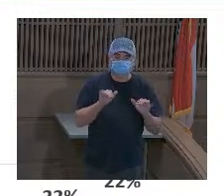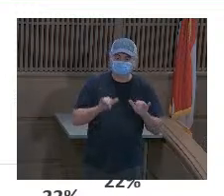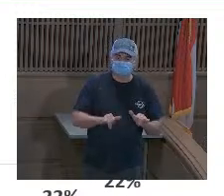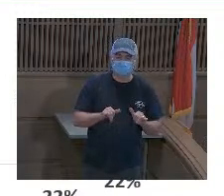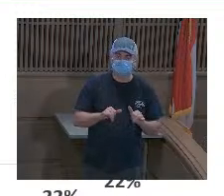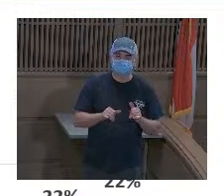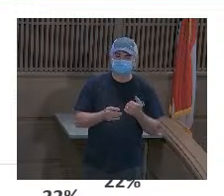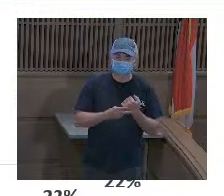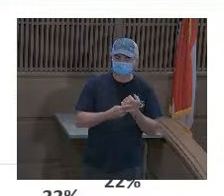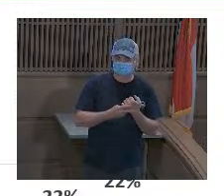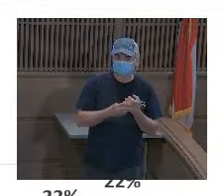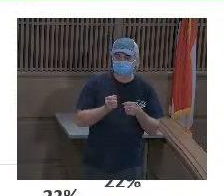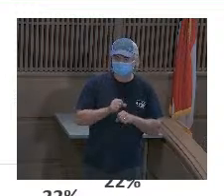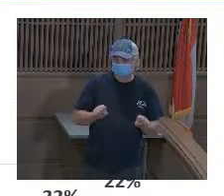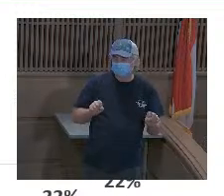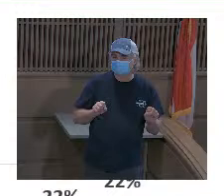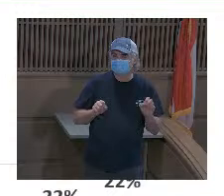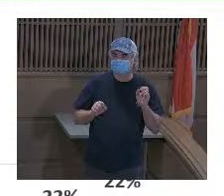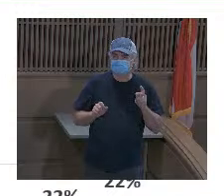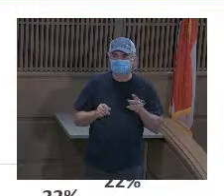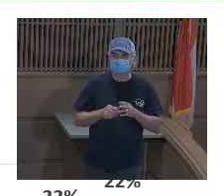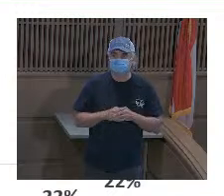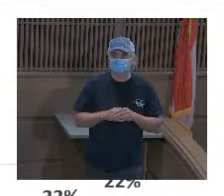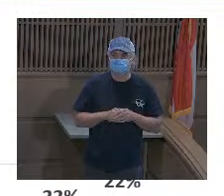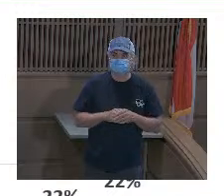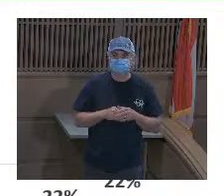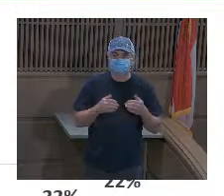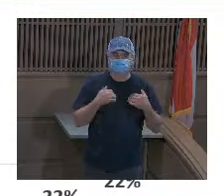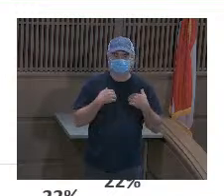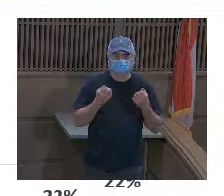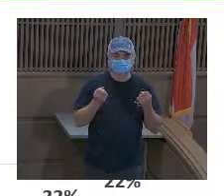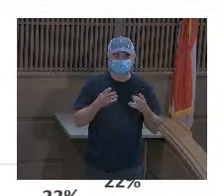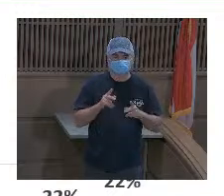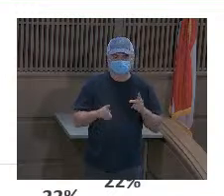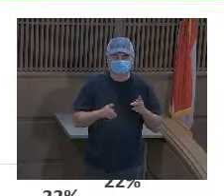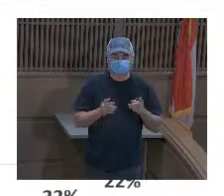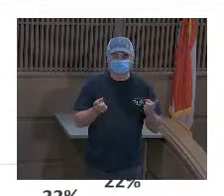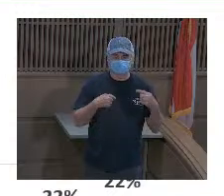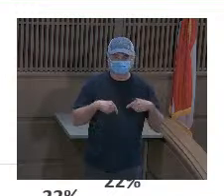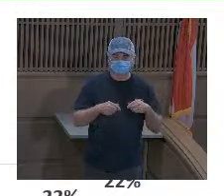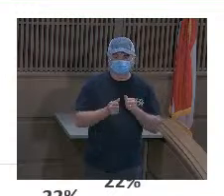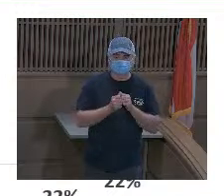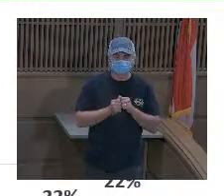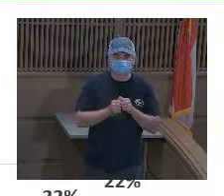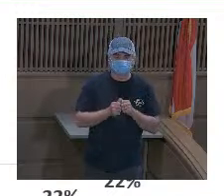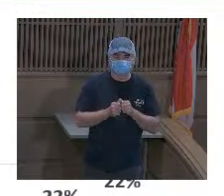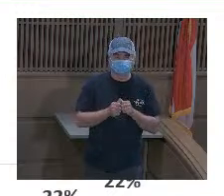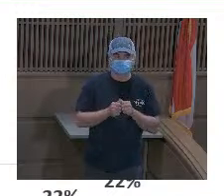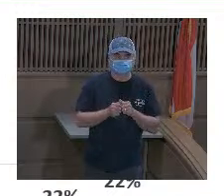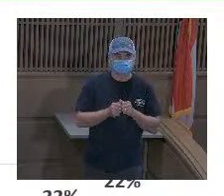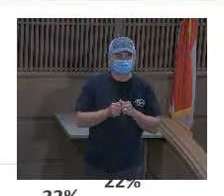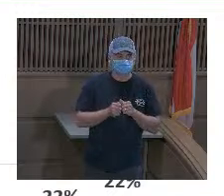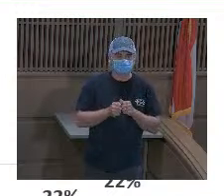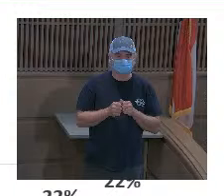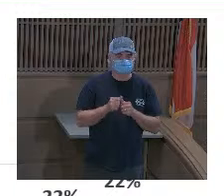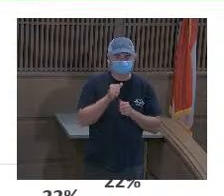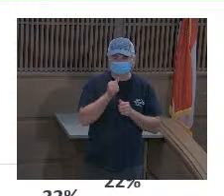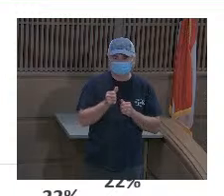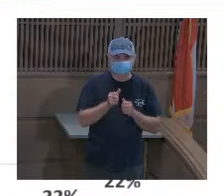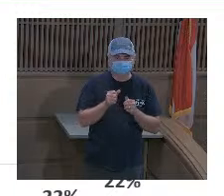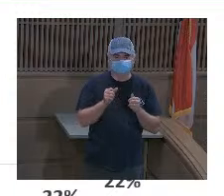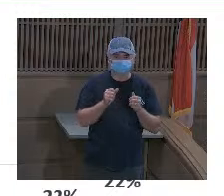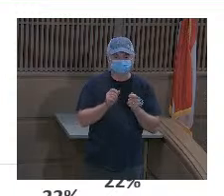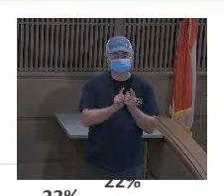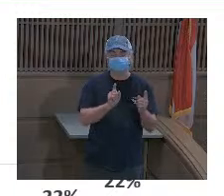we have, again, large people congregating and very few maintaining social distance and taking